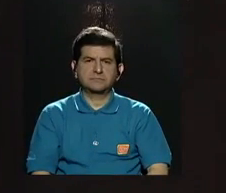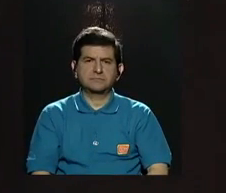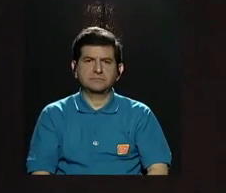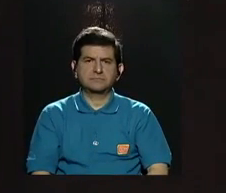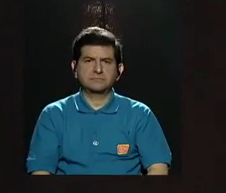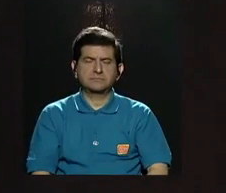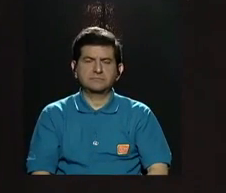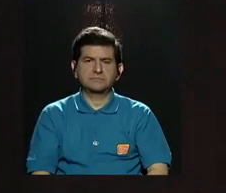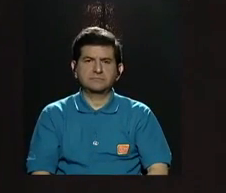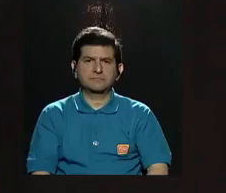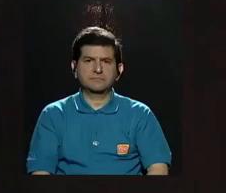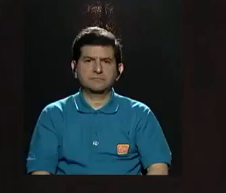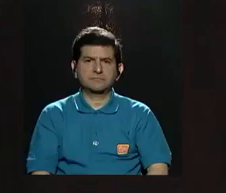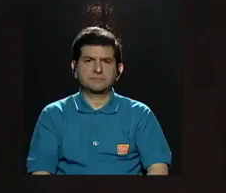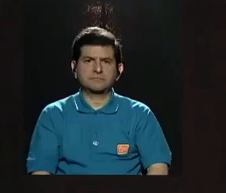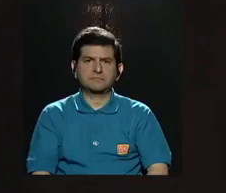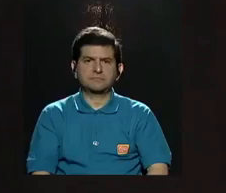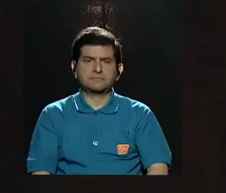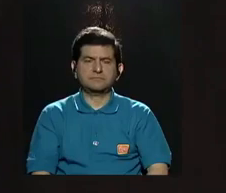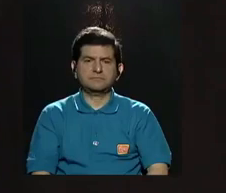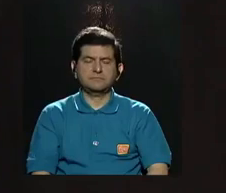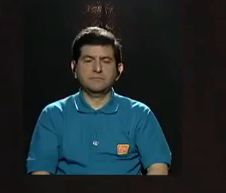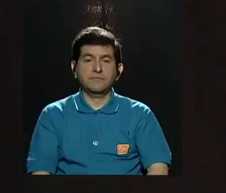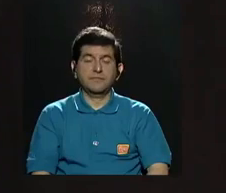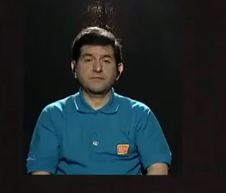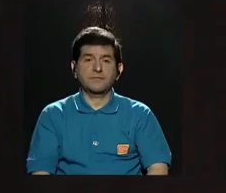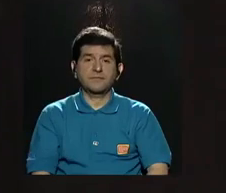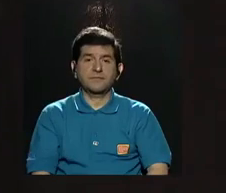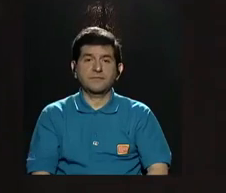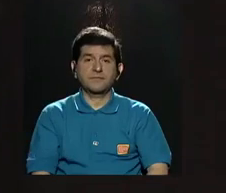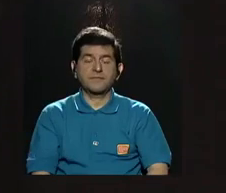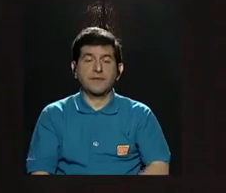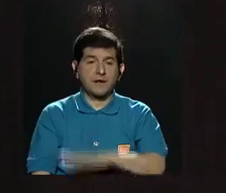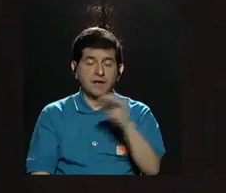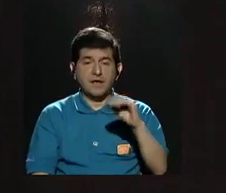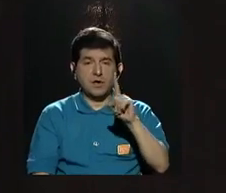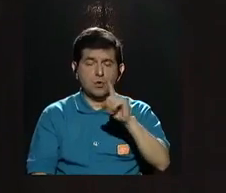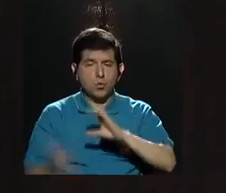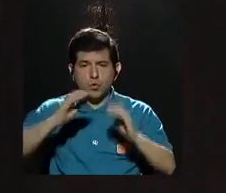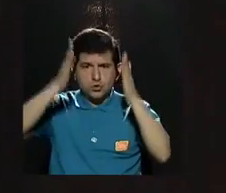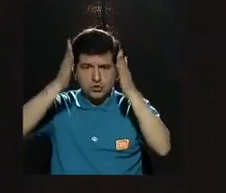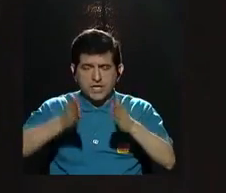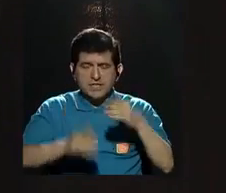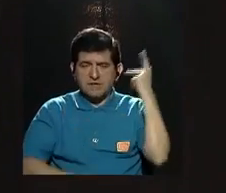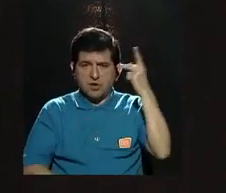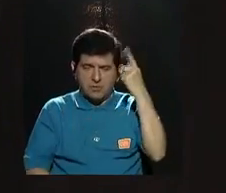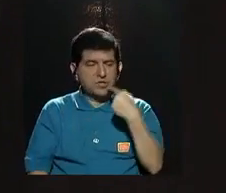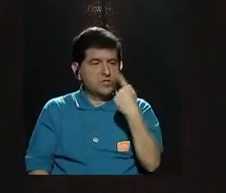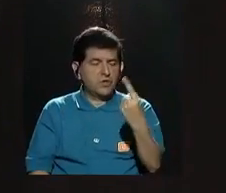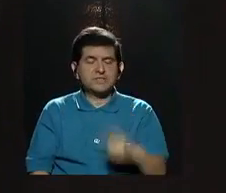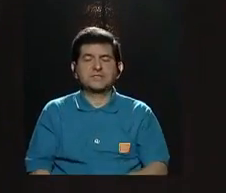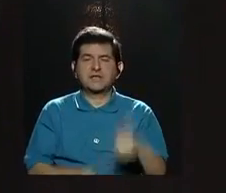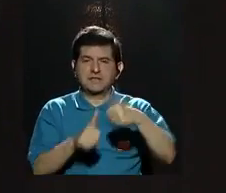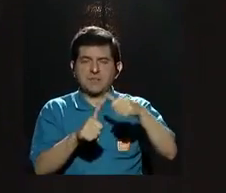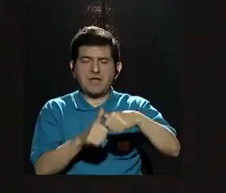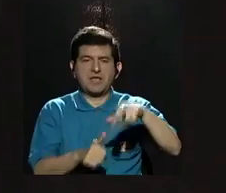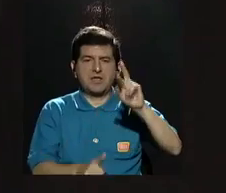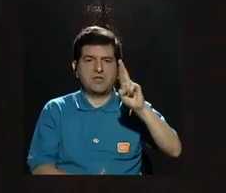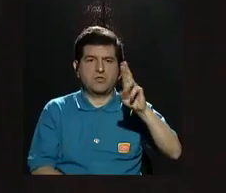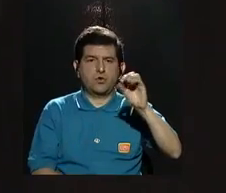Political scientist Cedric Robinson has insisted, capitalism should be referred to as